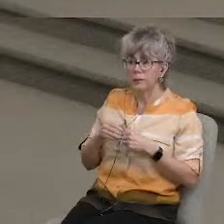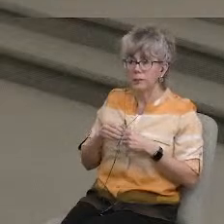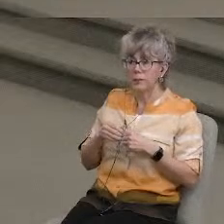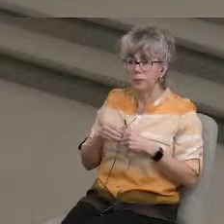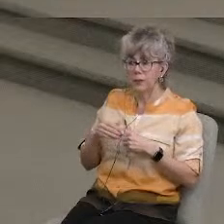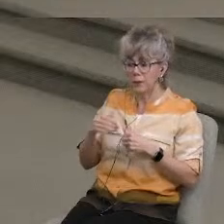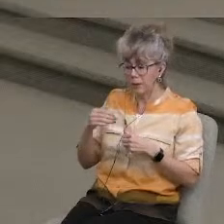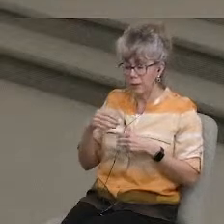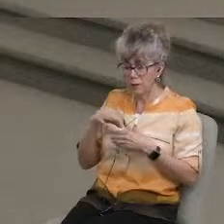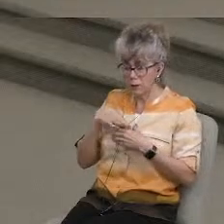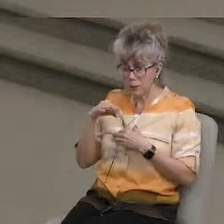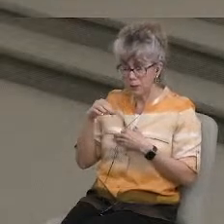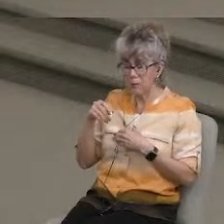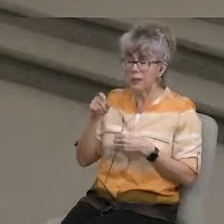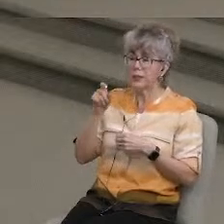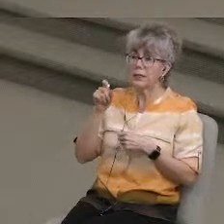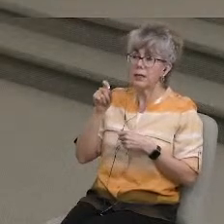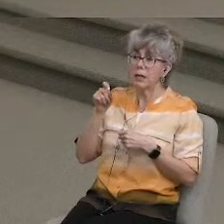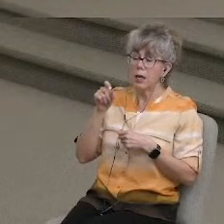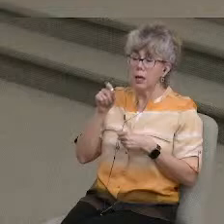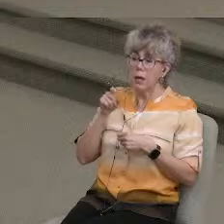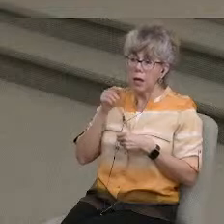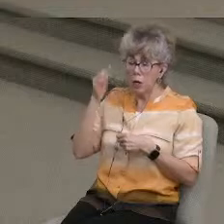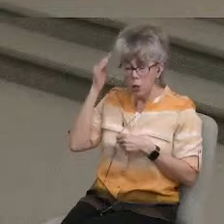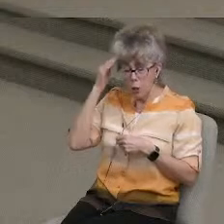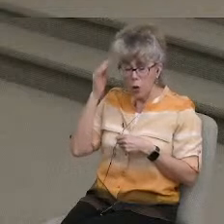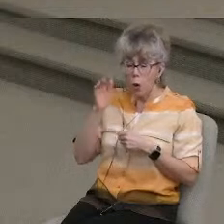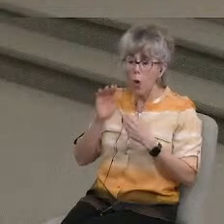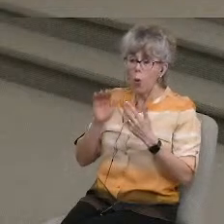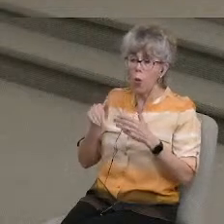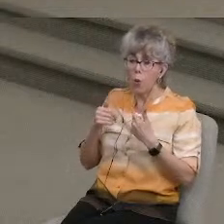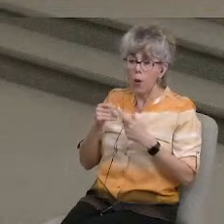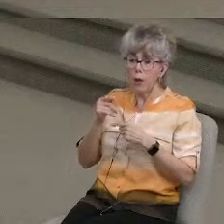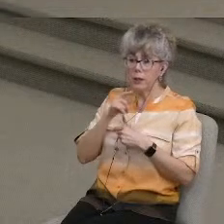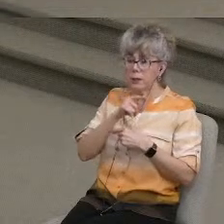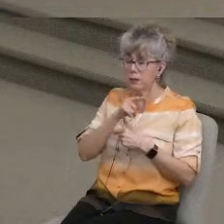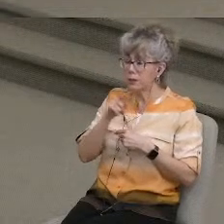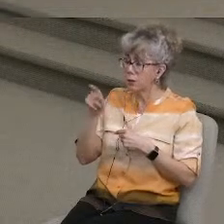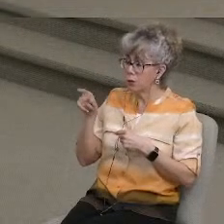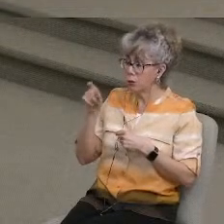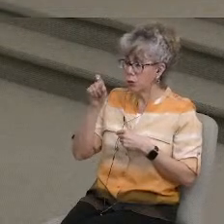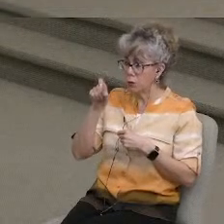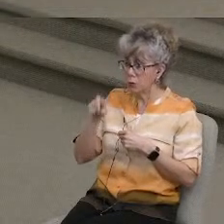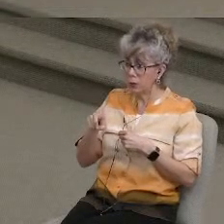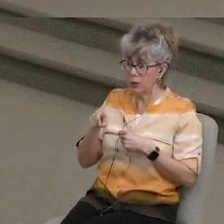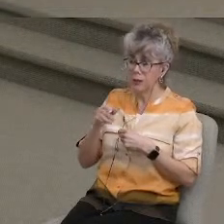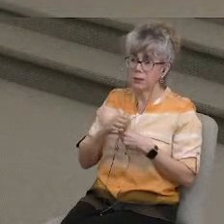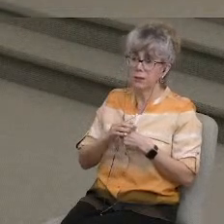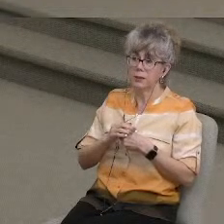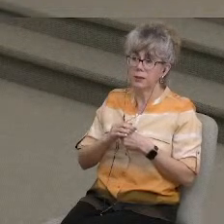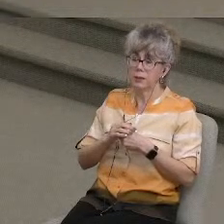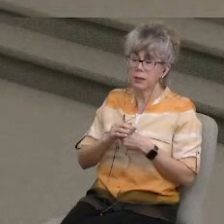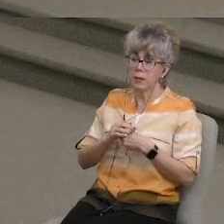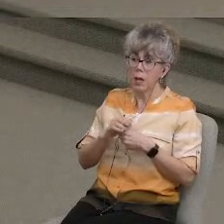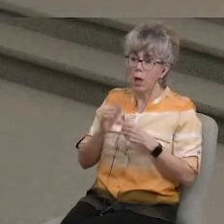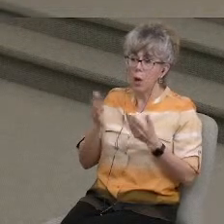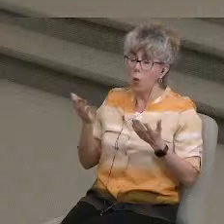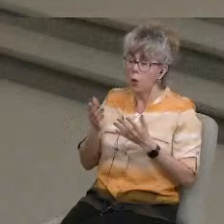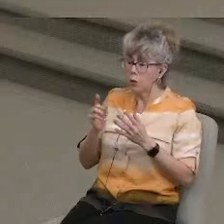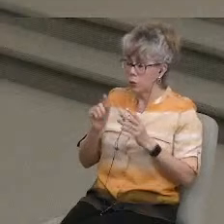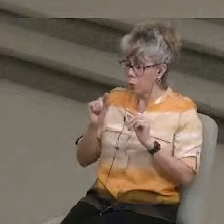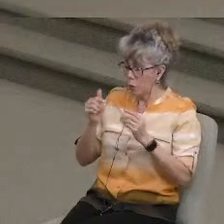He knows exactly what you need to hear, how you need to hear it, how it needs to be packaged, and how it needs to be applied to what you're going through in your life right